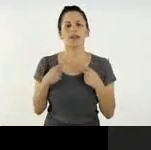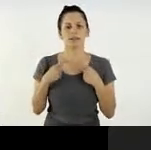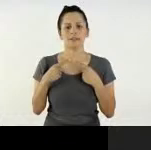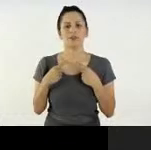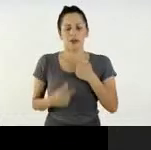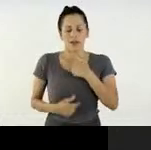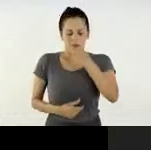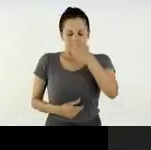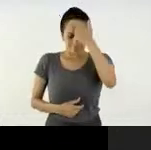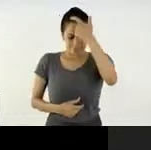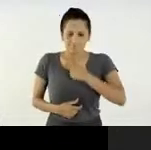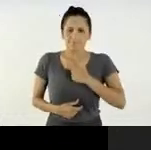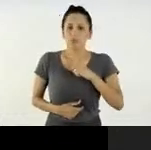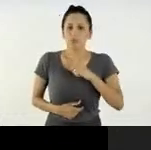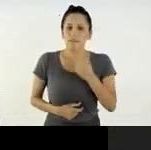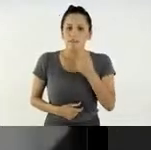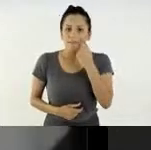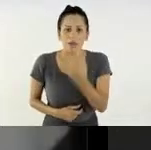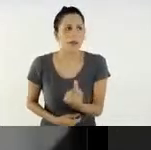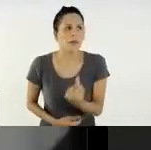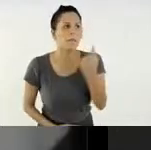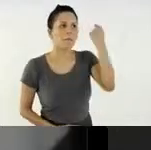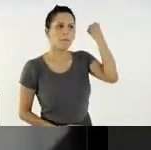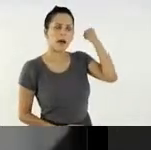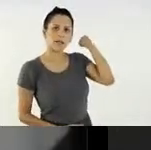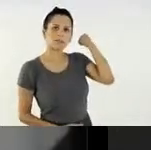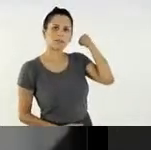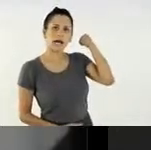them into the project.